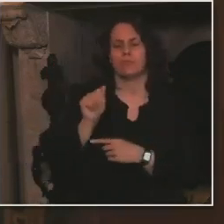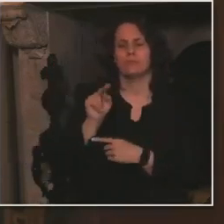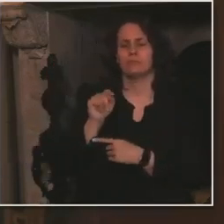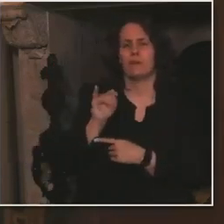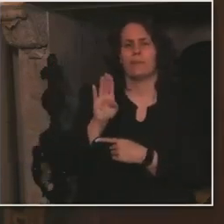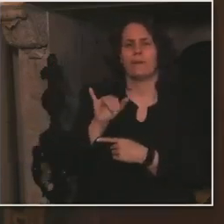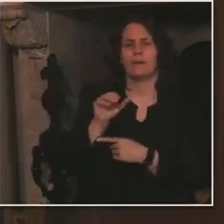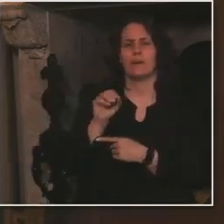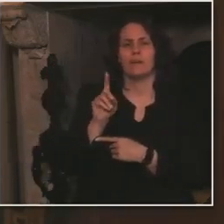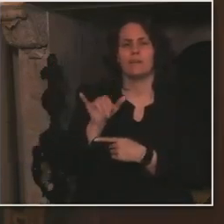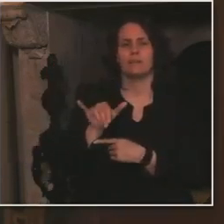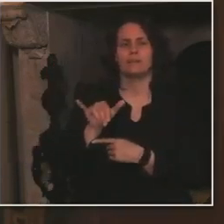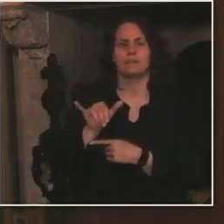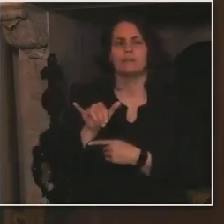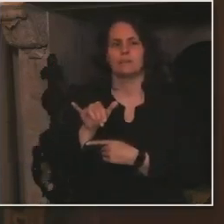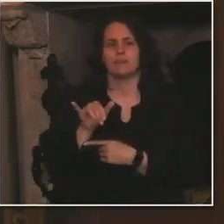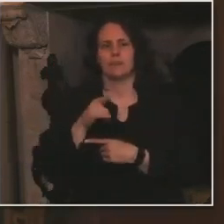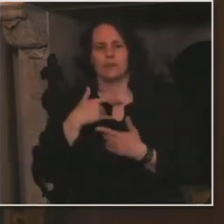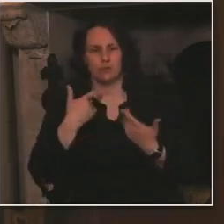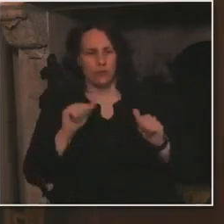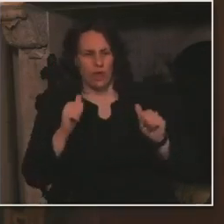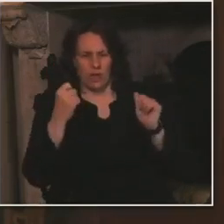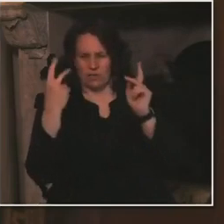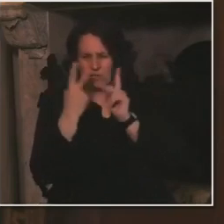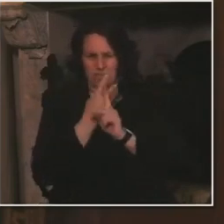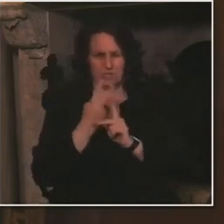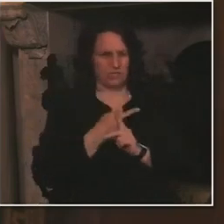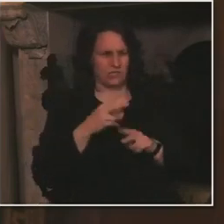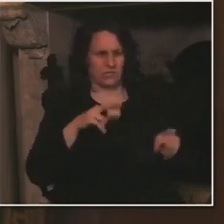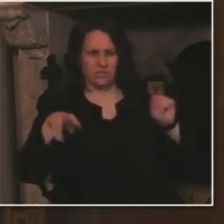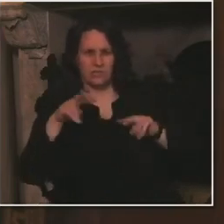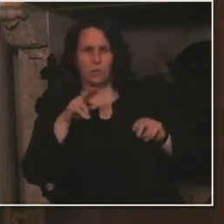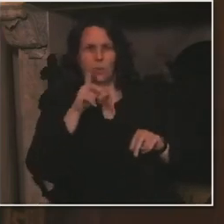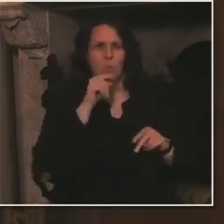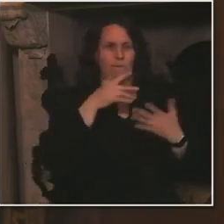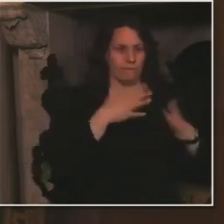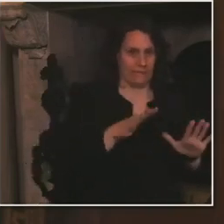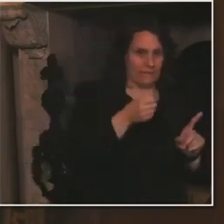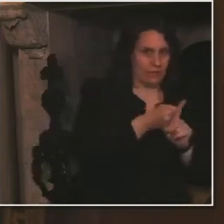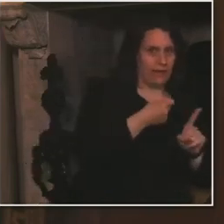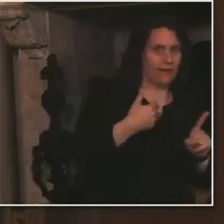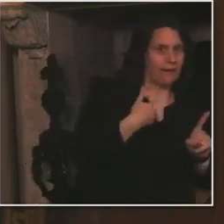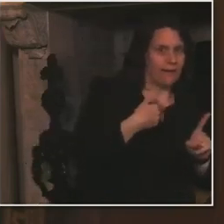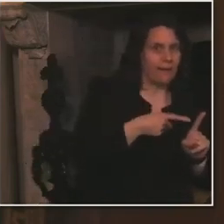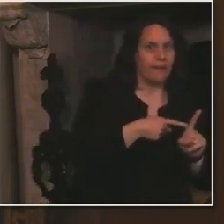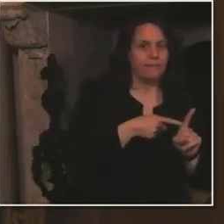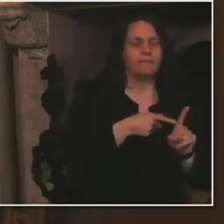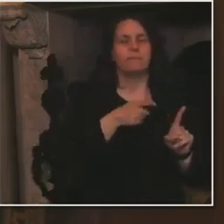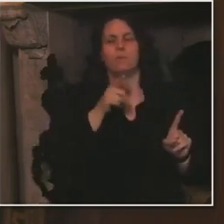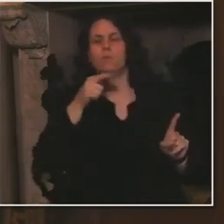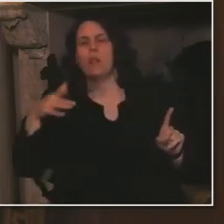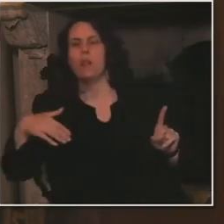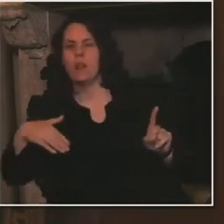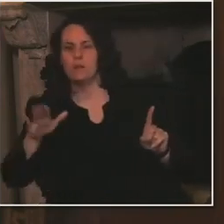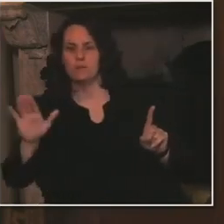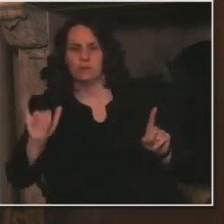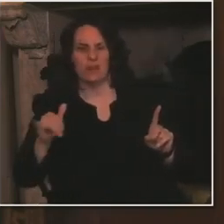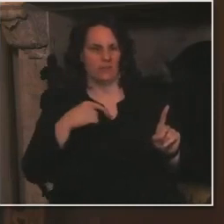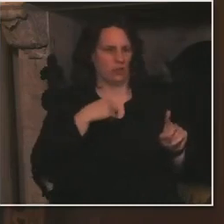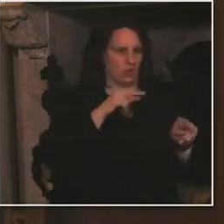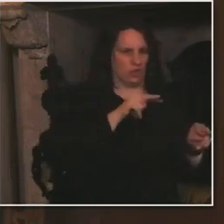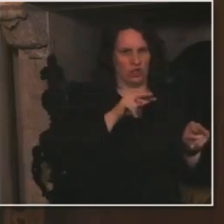understand the number of people who have been infected and not previously reported to care. and tested in healthcare settings. A number of